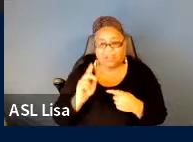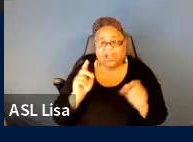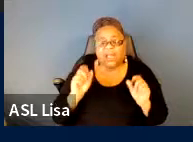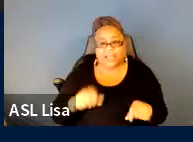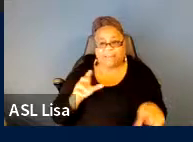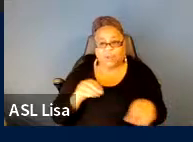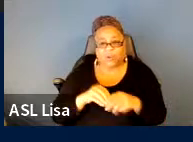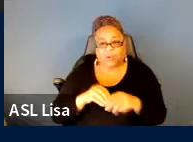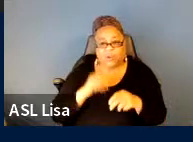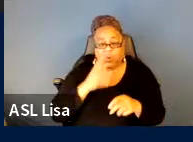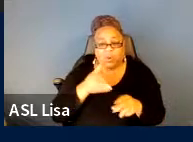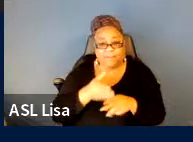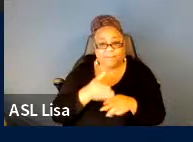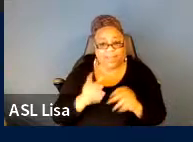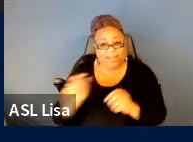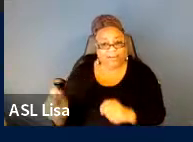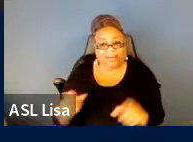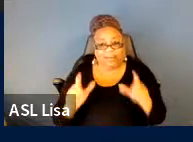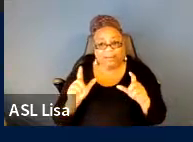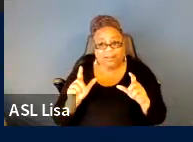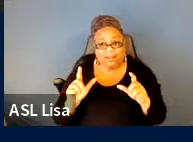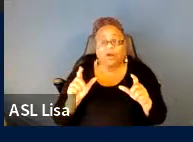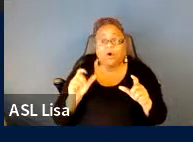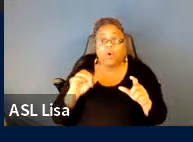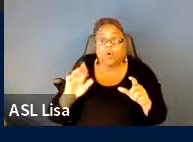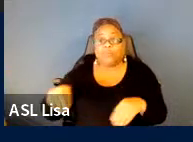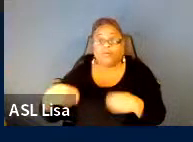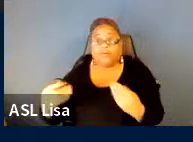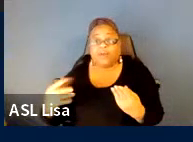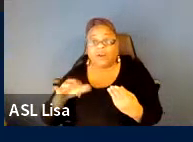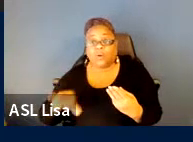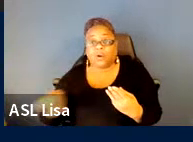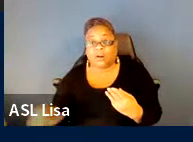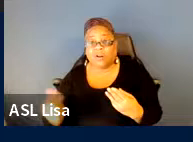provided on a separate sign. Next slide, please.